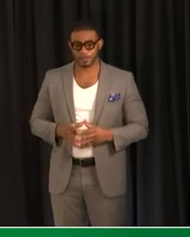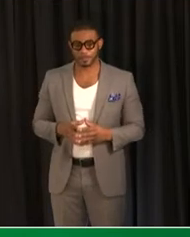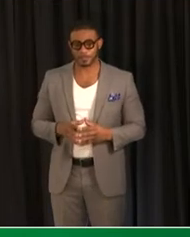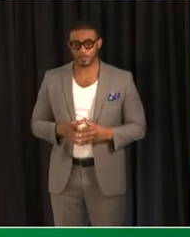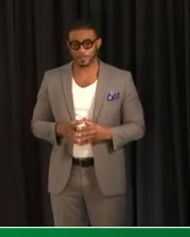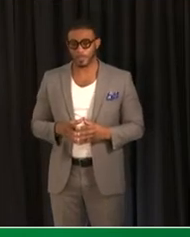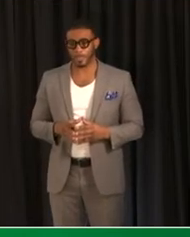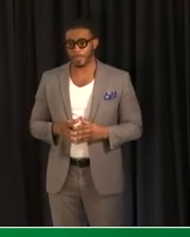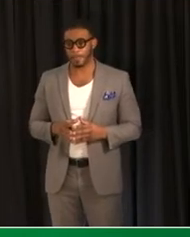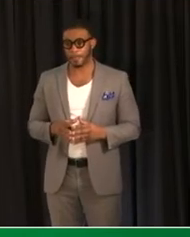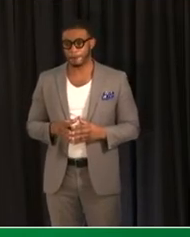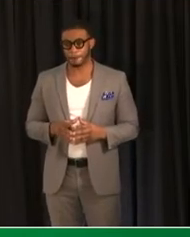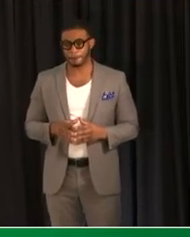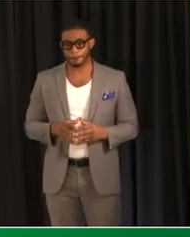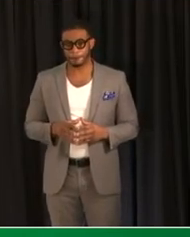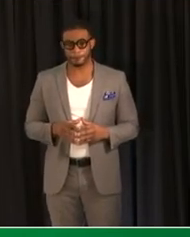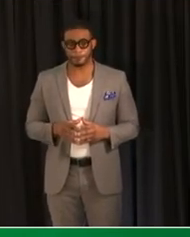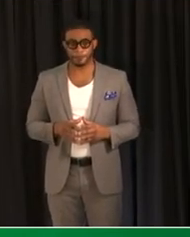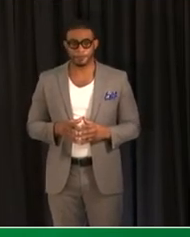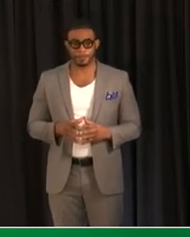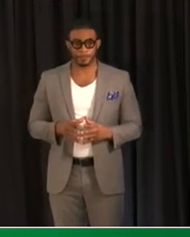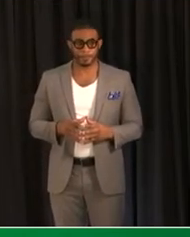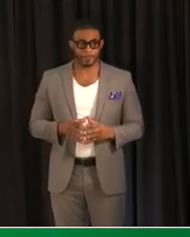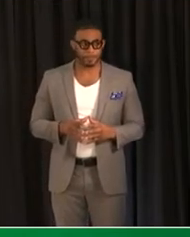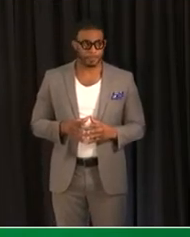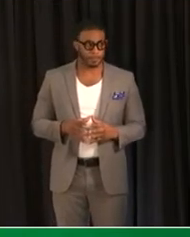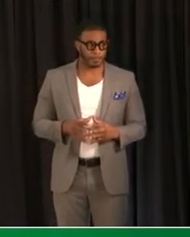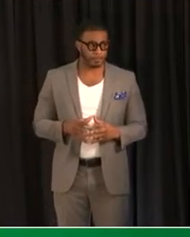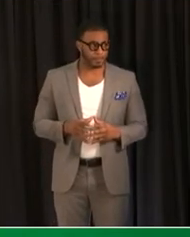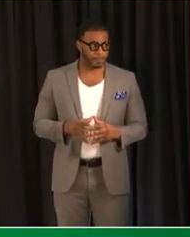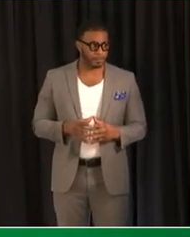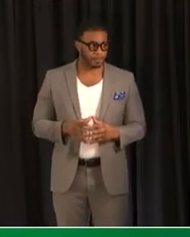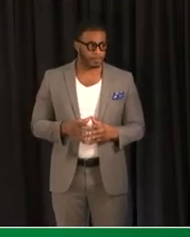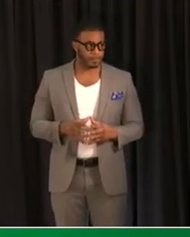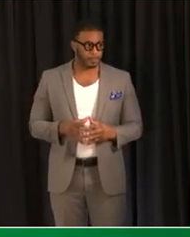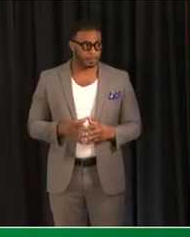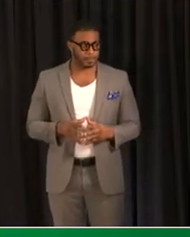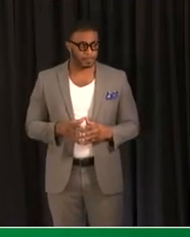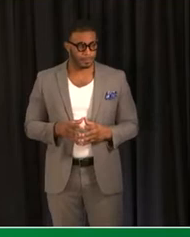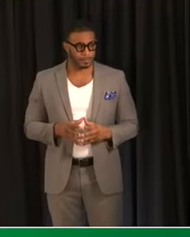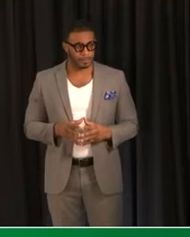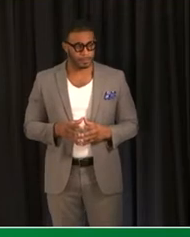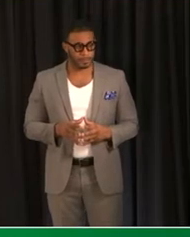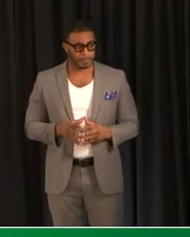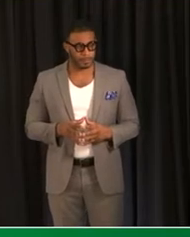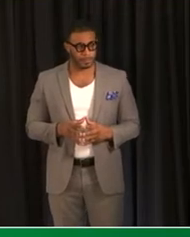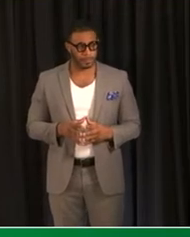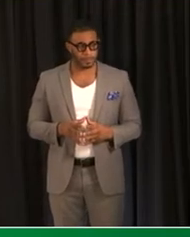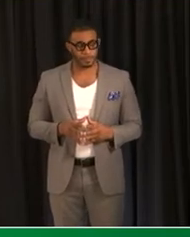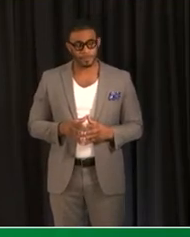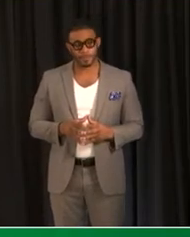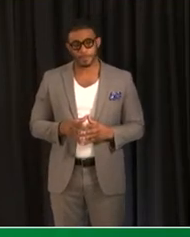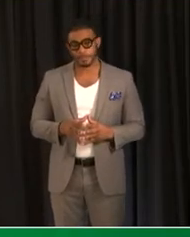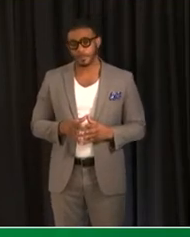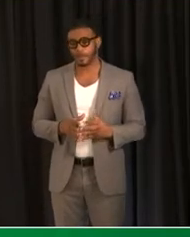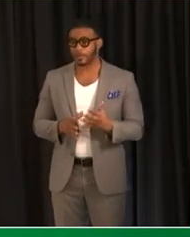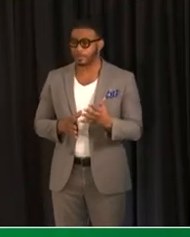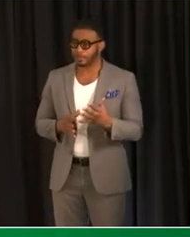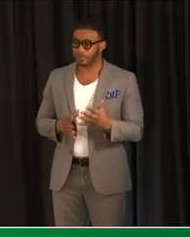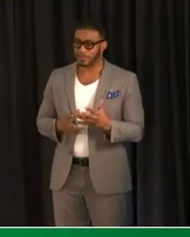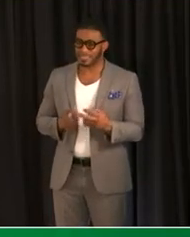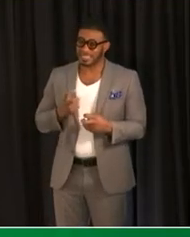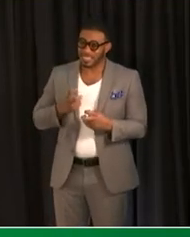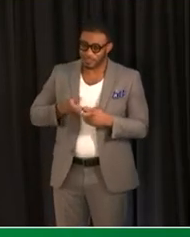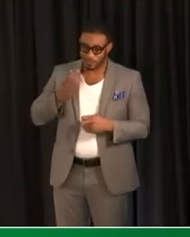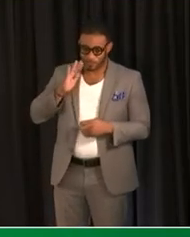Pues ha sido, la verdad, muy difícil porque nosotros siempre hemos estado acostumbrados a ver las familias completas dentro de la tienda. So it's